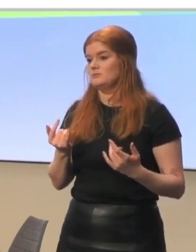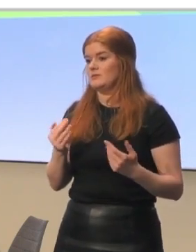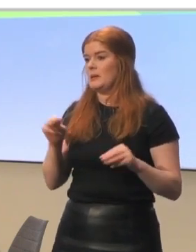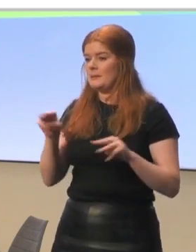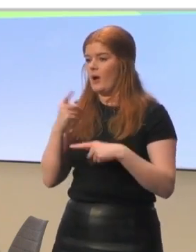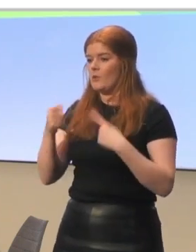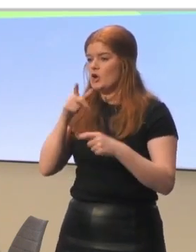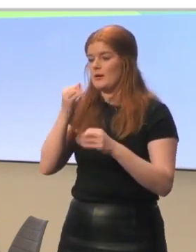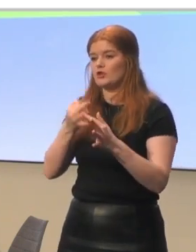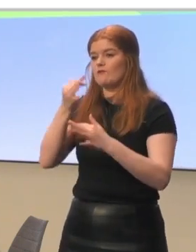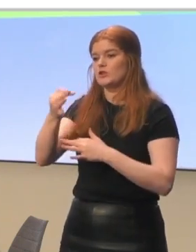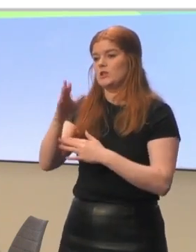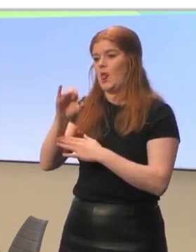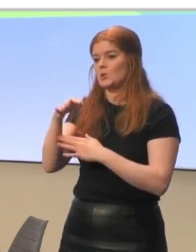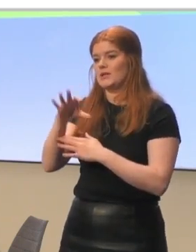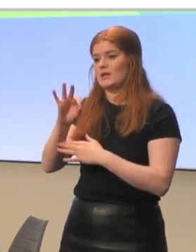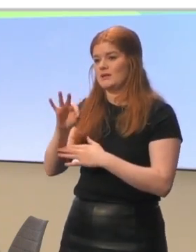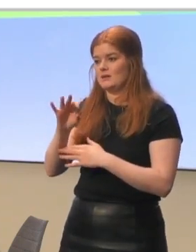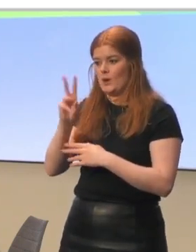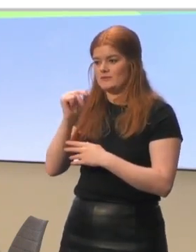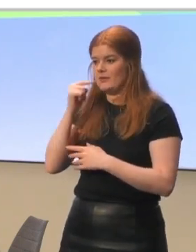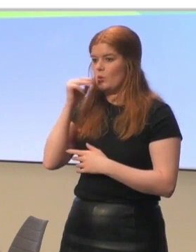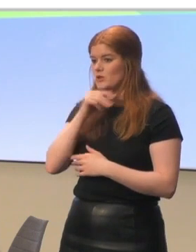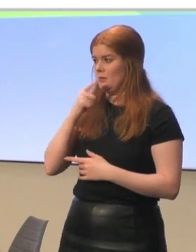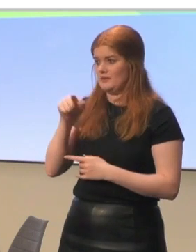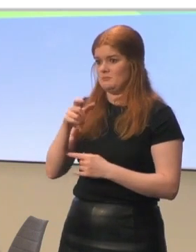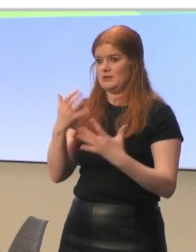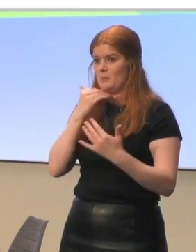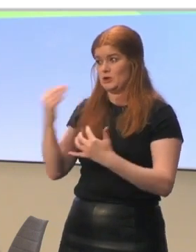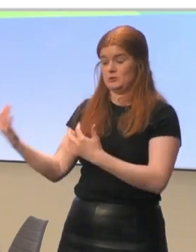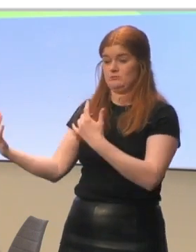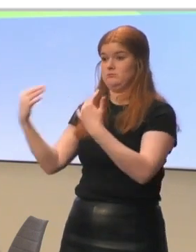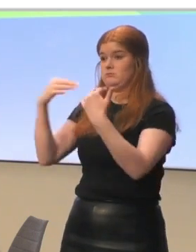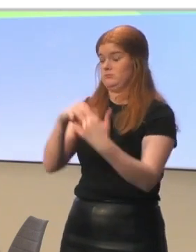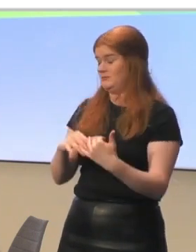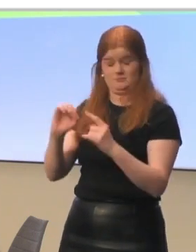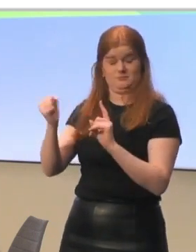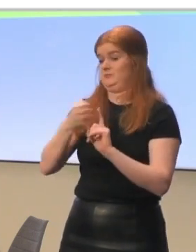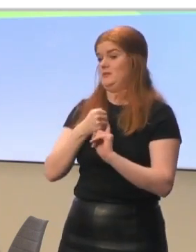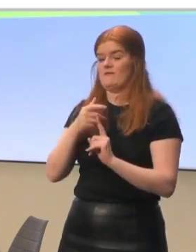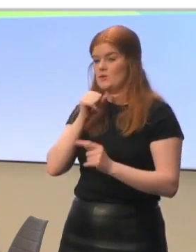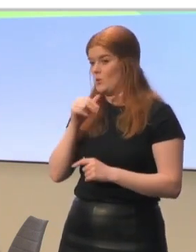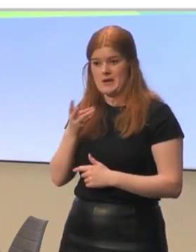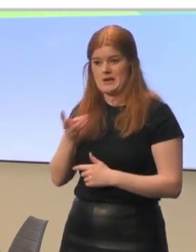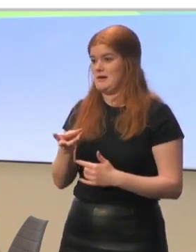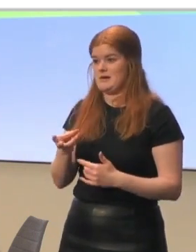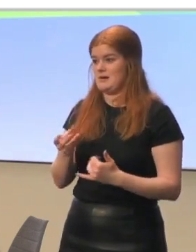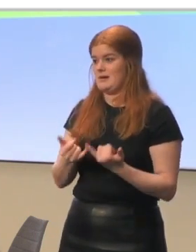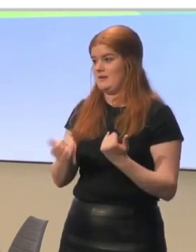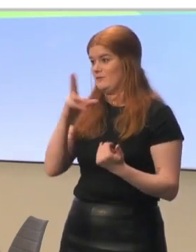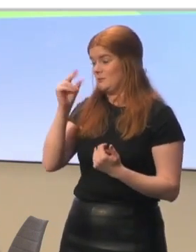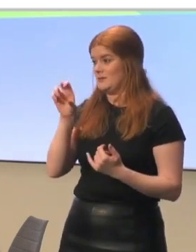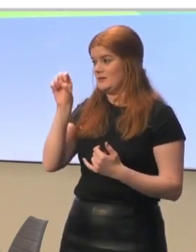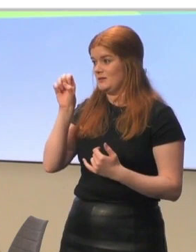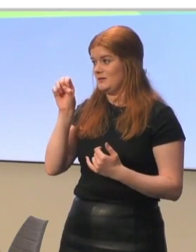the front loading, and the importance of it. To be fair, with this huge number just hitting you, there is no way that, for example, in seniors over that